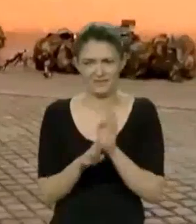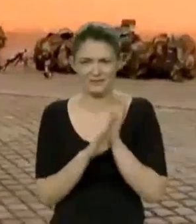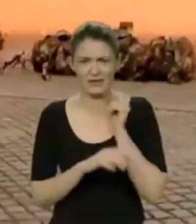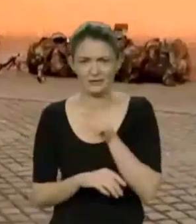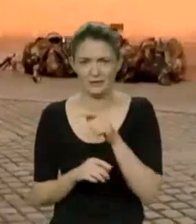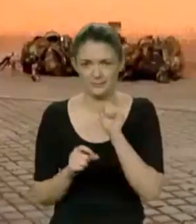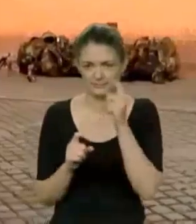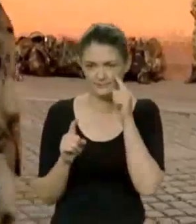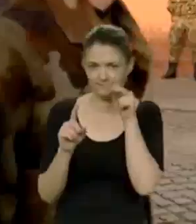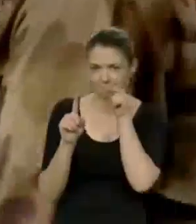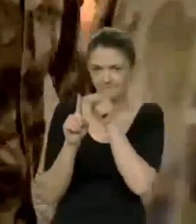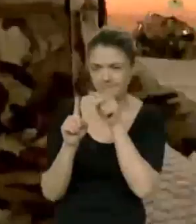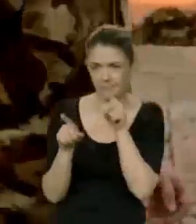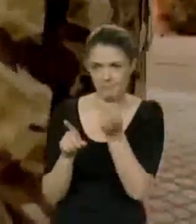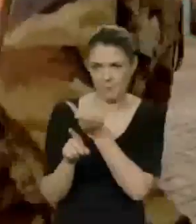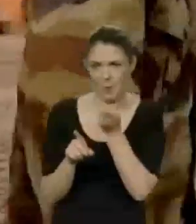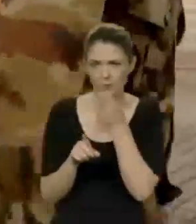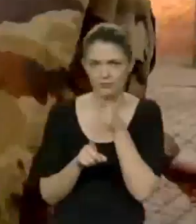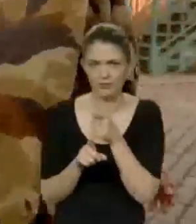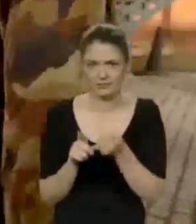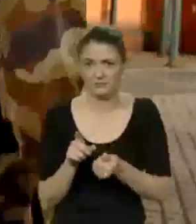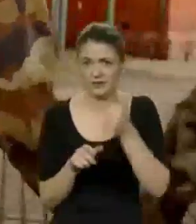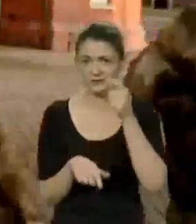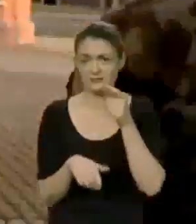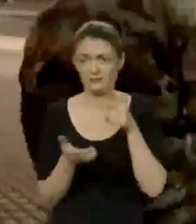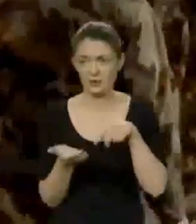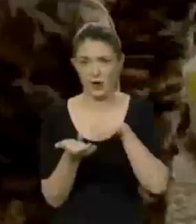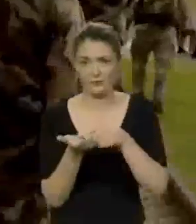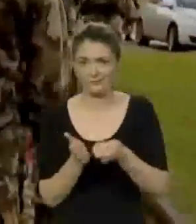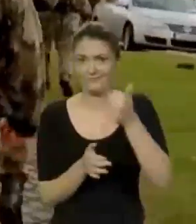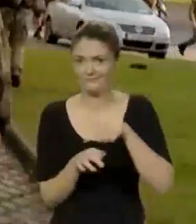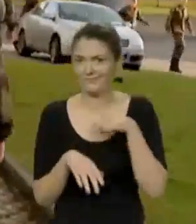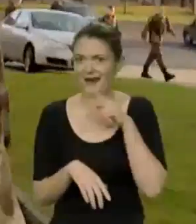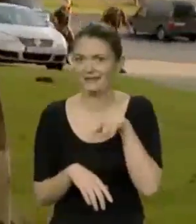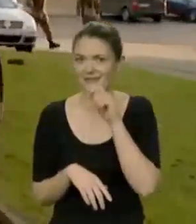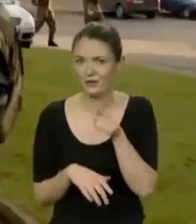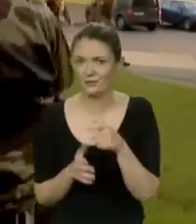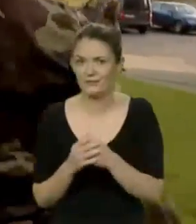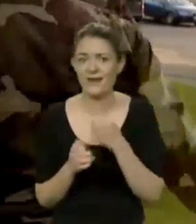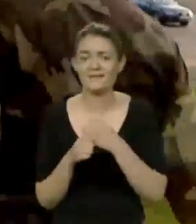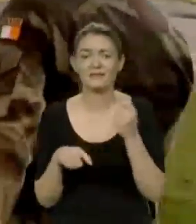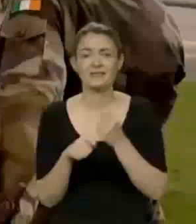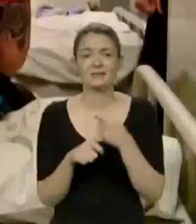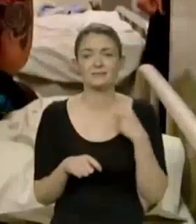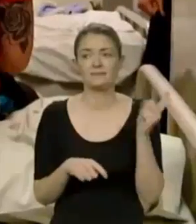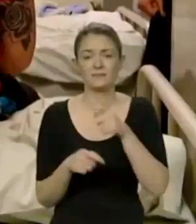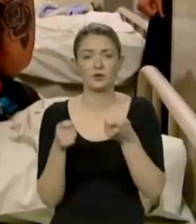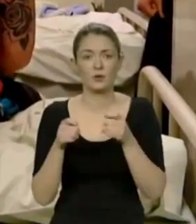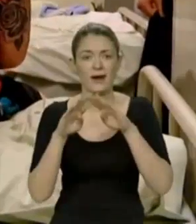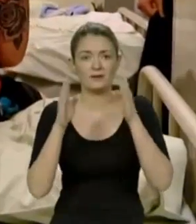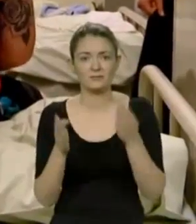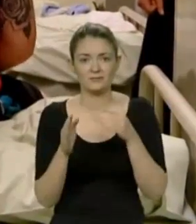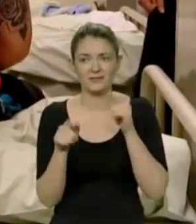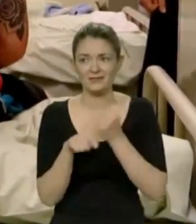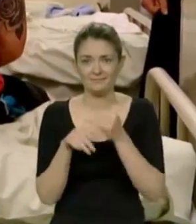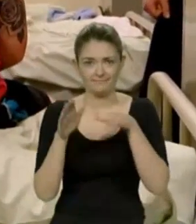very close between Keogh and Hanley. Toss of a coin, I can tell you now. Every time we're in the cookhouse back in the village, any spare